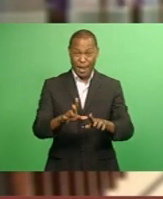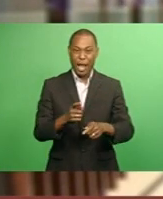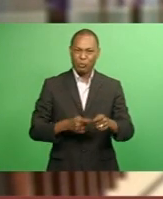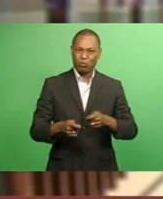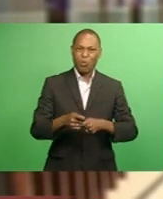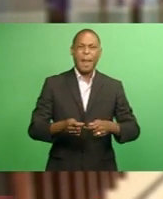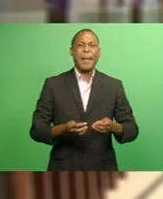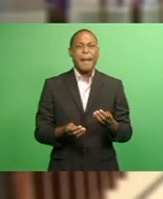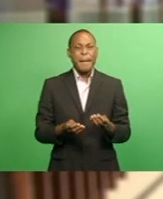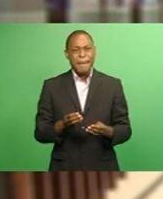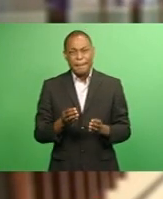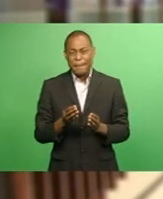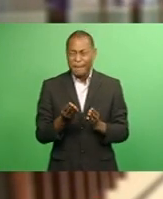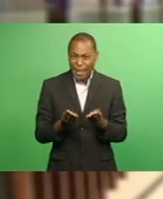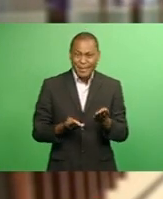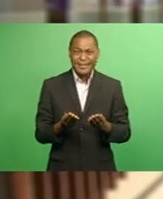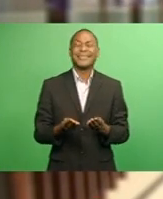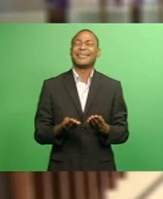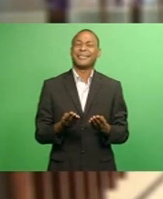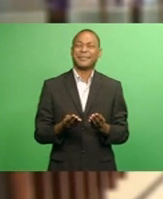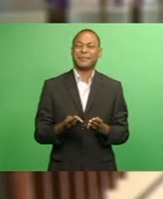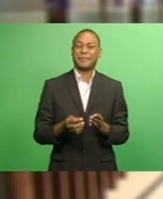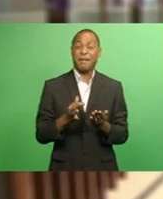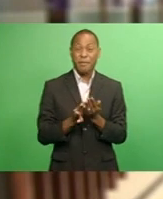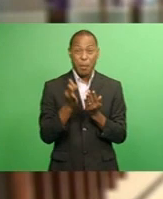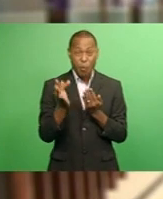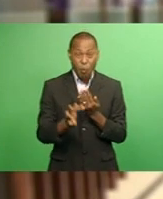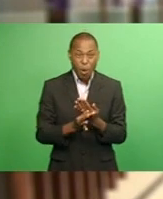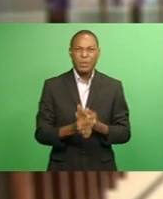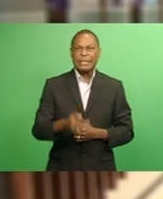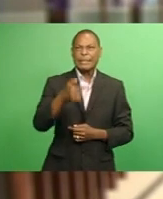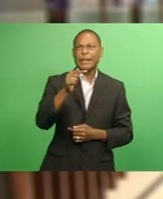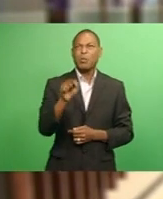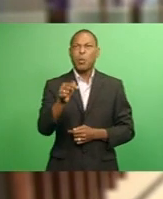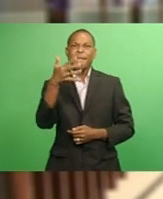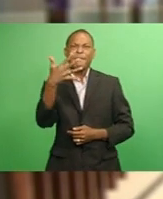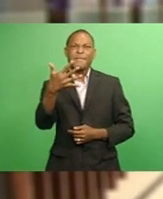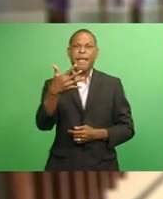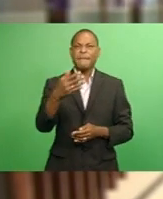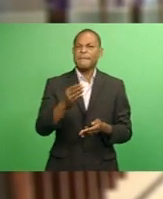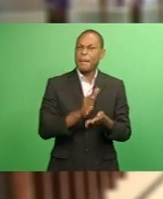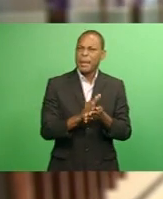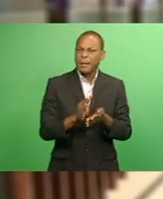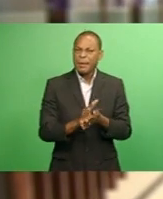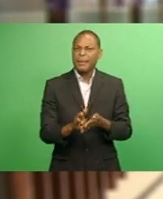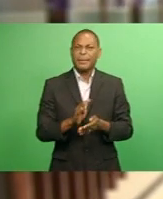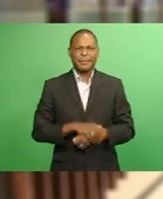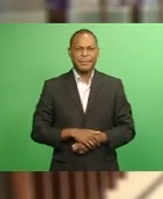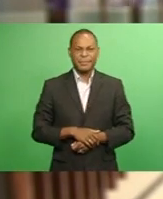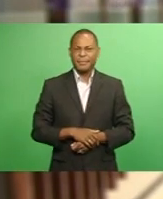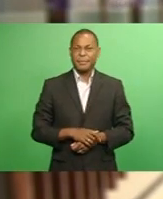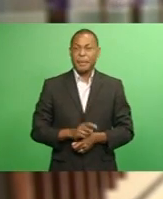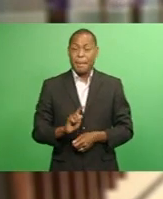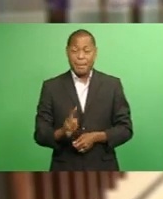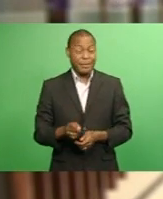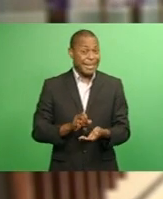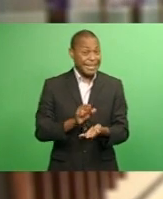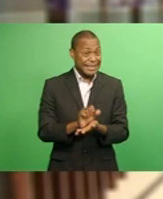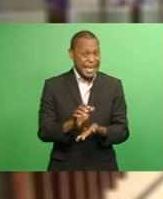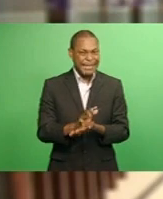eased from the 9.7 billion forecast to 7.5 billion, whereas retail sales shrank less by